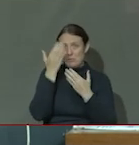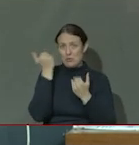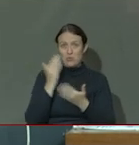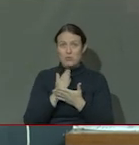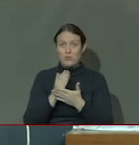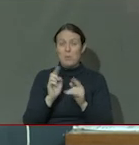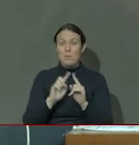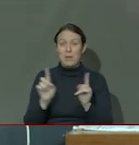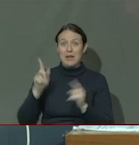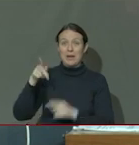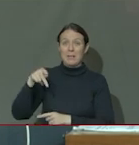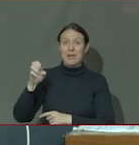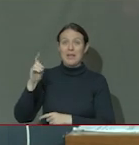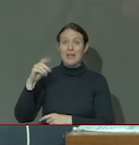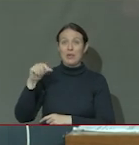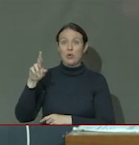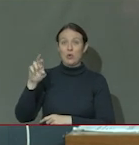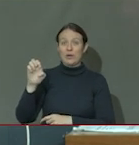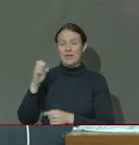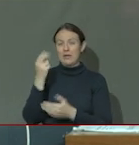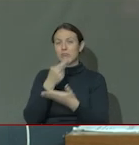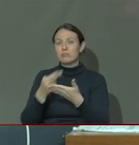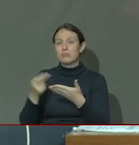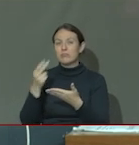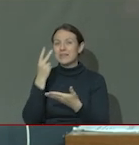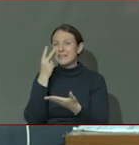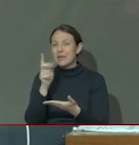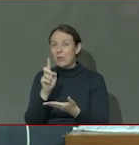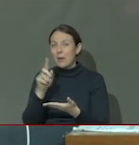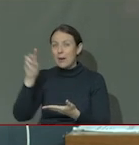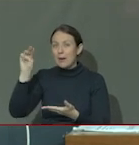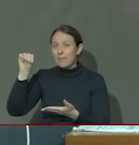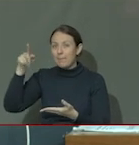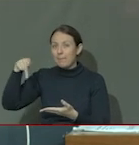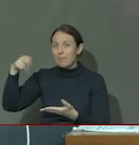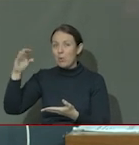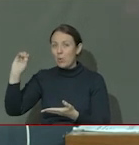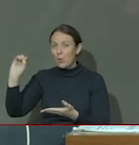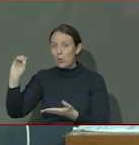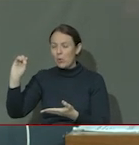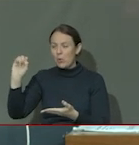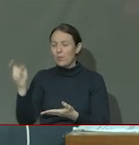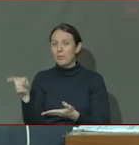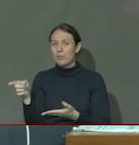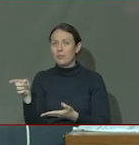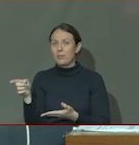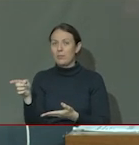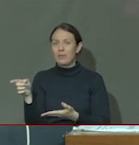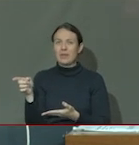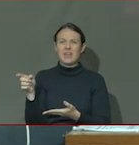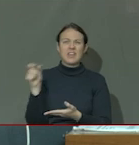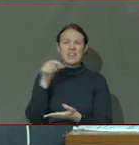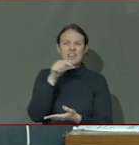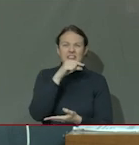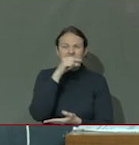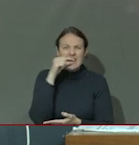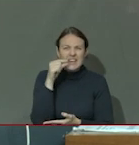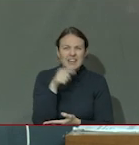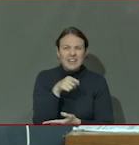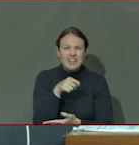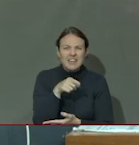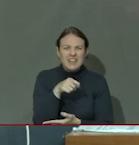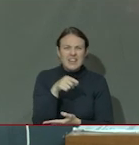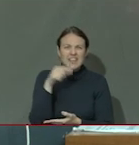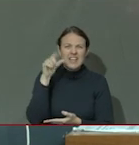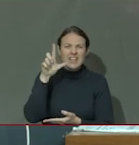pedigree diagram. Look at Umpo, and is it, what's that person's name there?